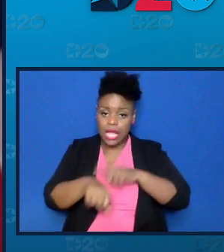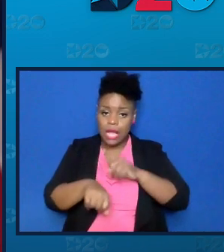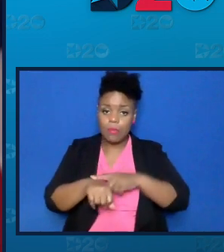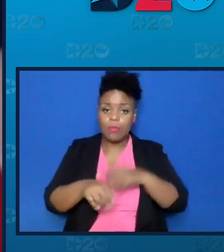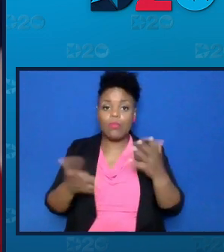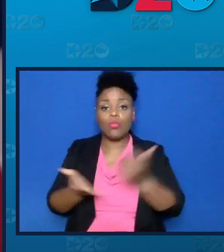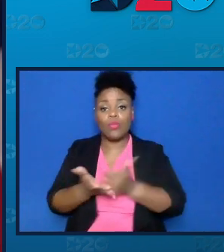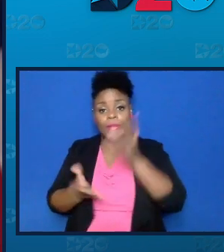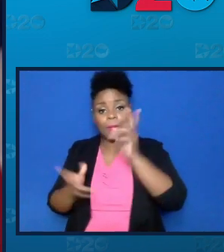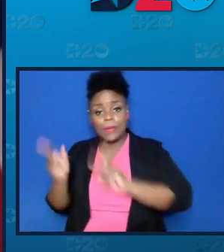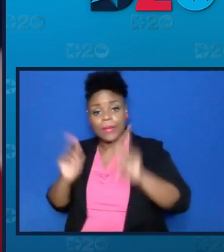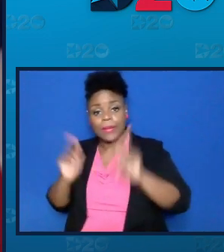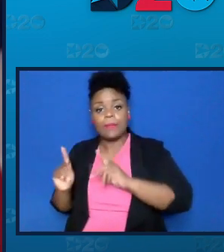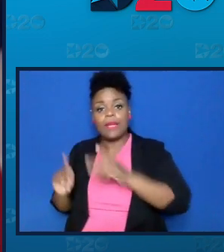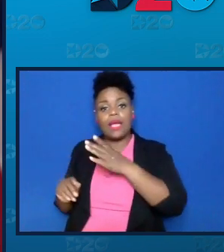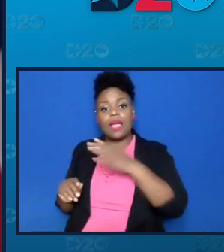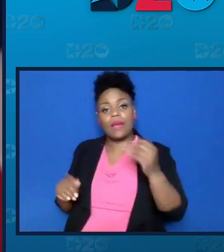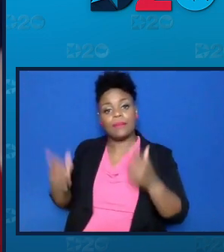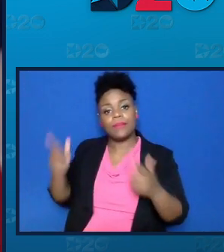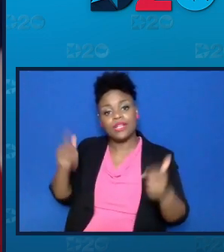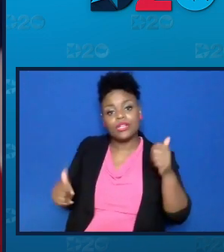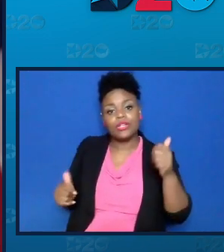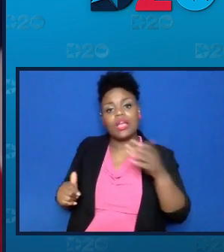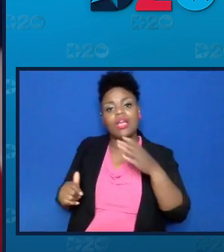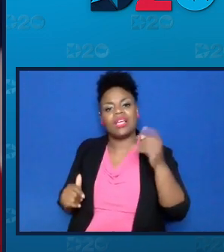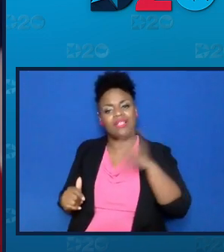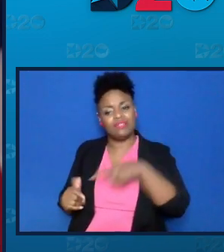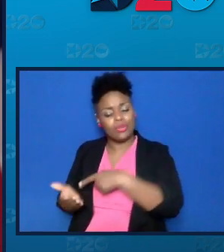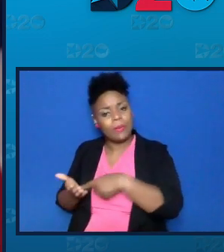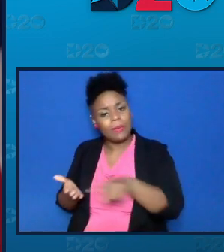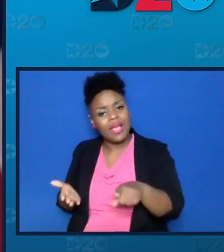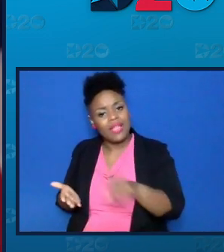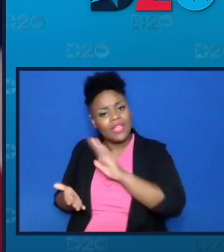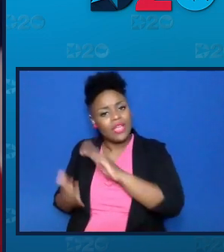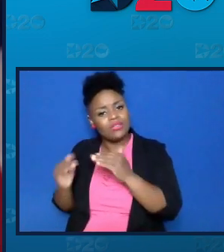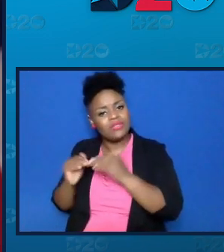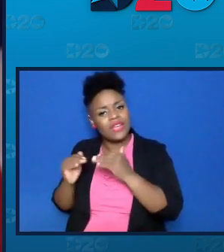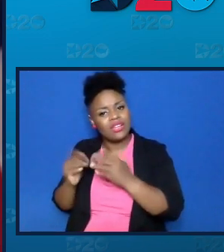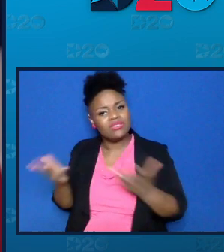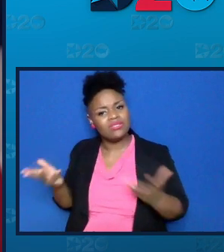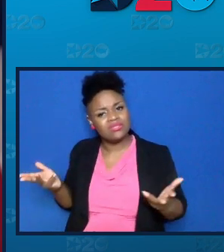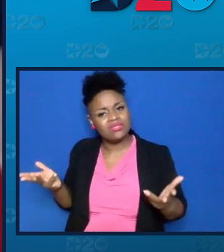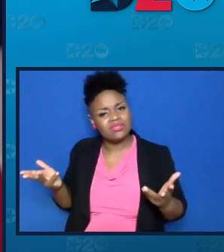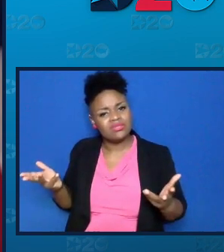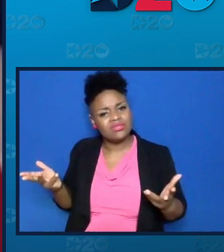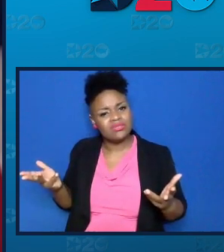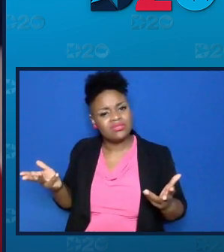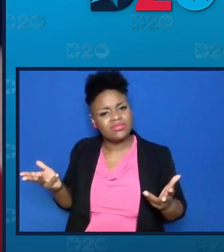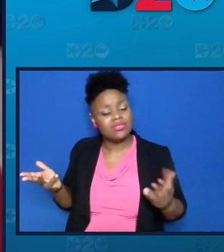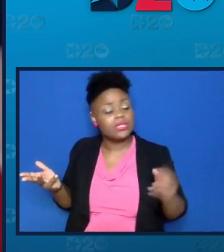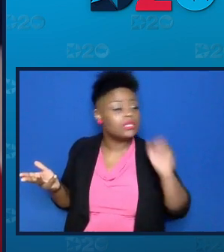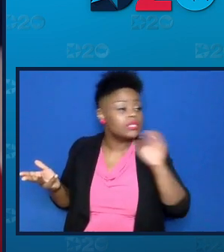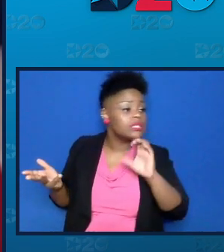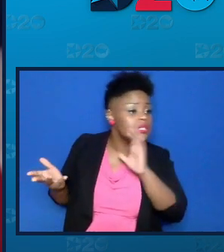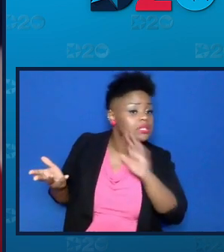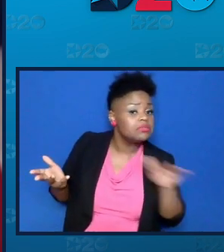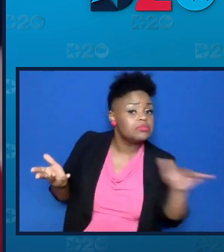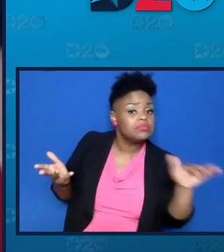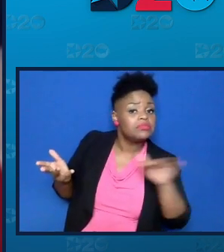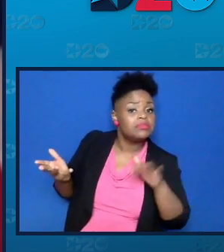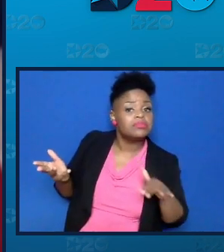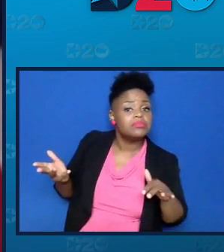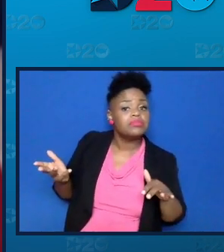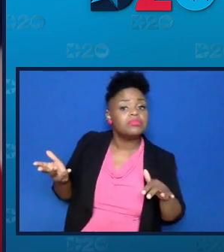in this country paid their fair share. And for our seniors, Social Security is a